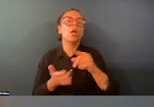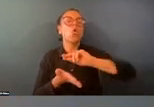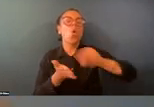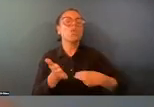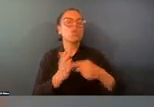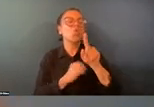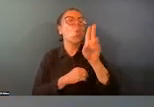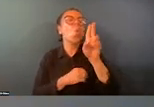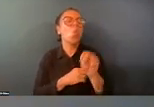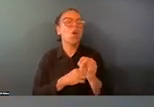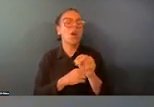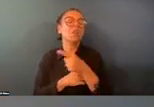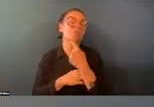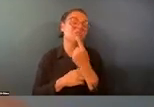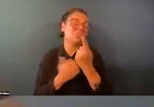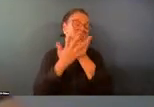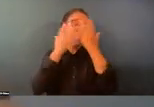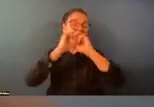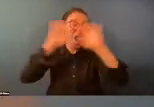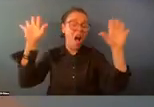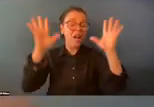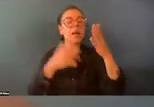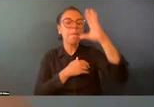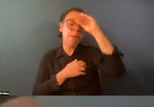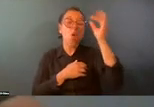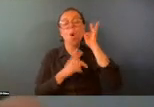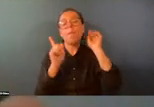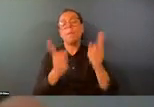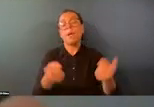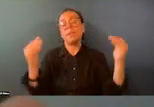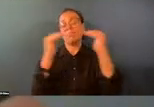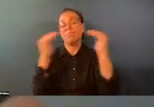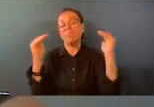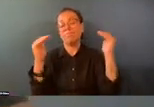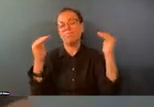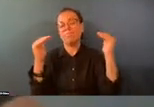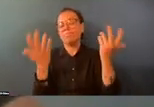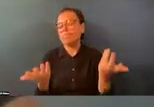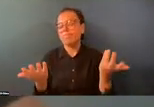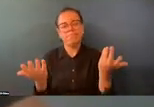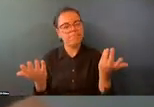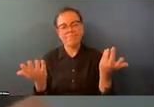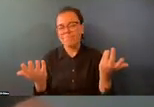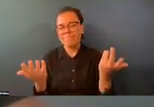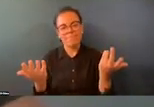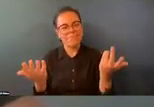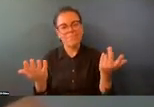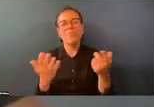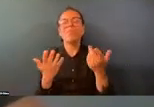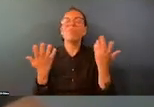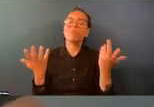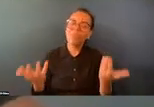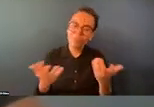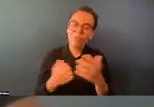gender responsive. And I put the air quotes because there are some limitations that I will dive into. This was done in the